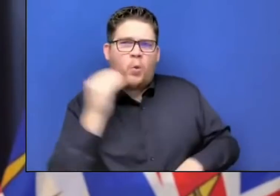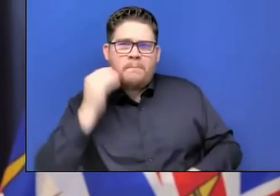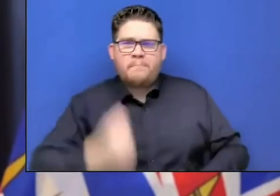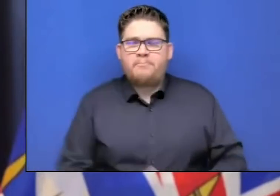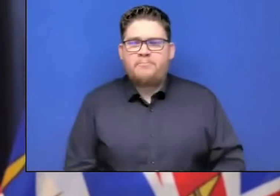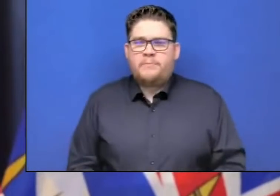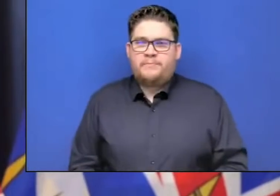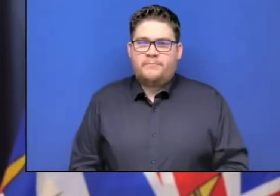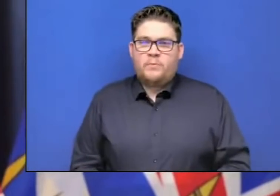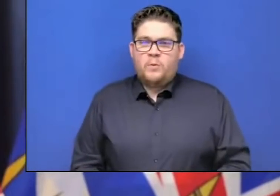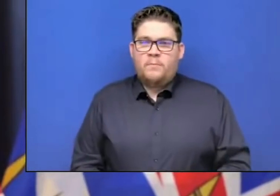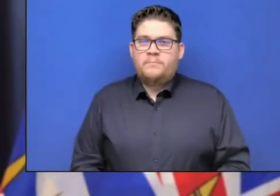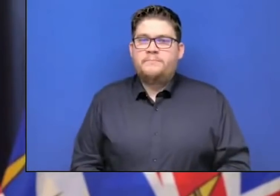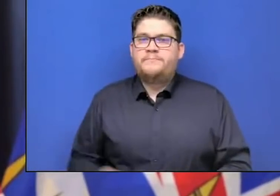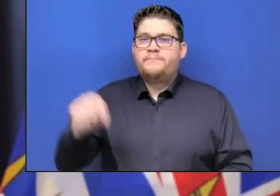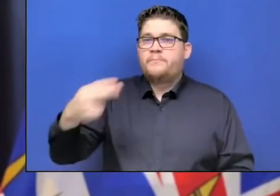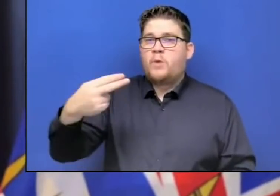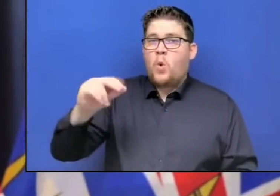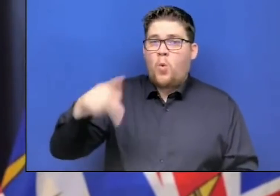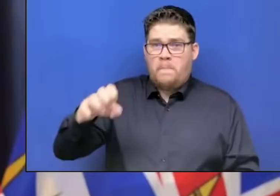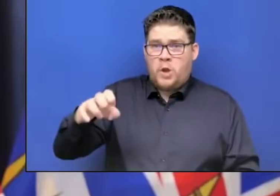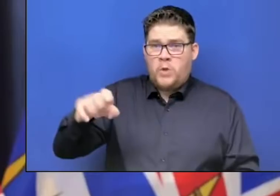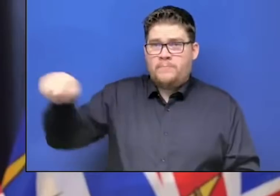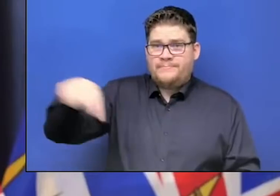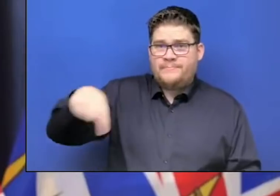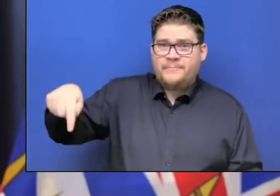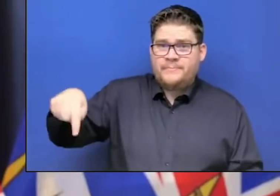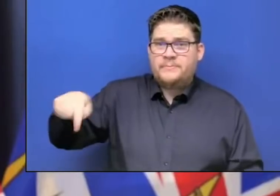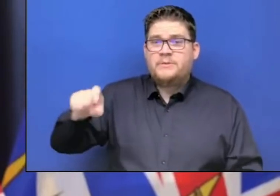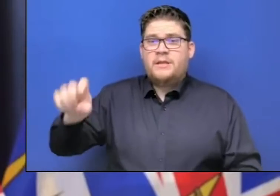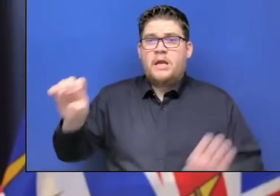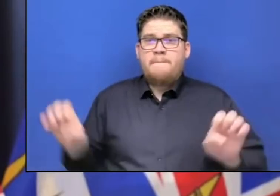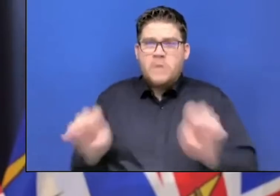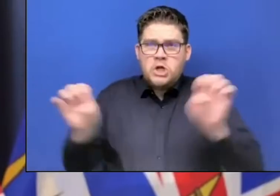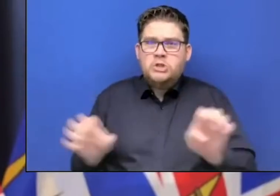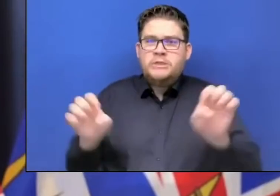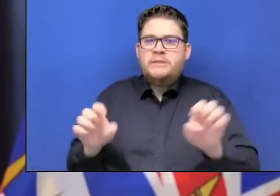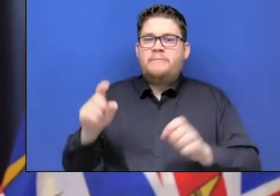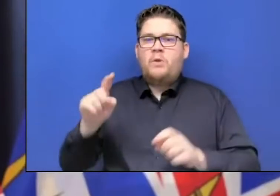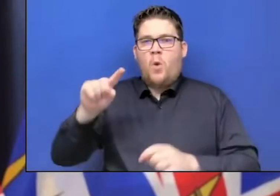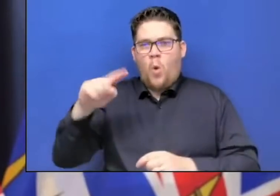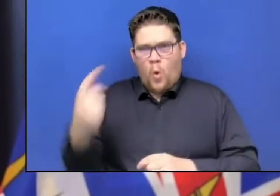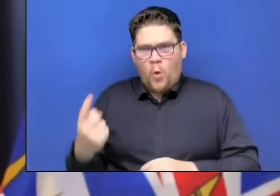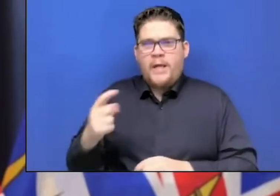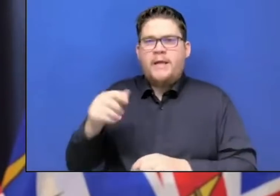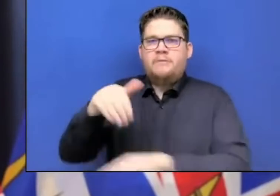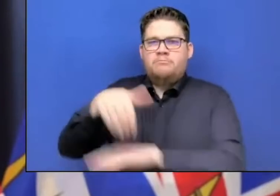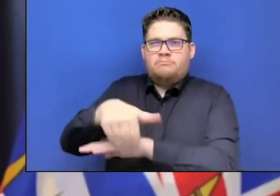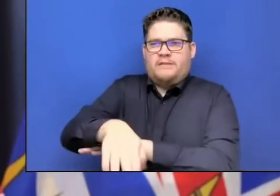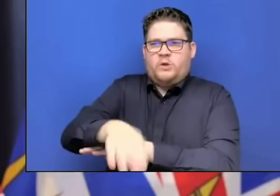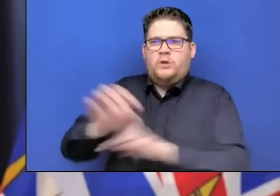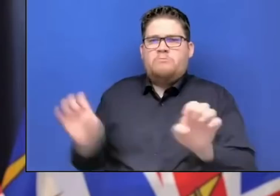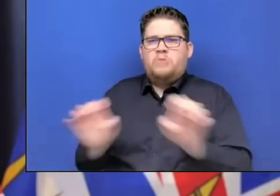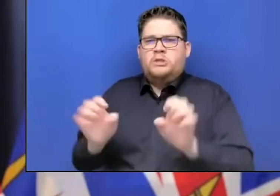Hope on Highway 7, we should have emergency vehicle access established later today, and we will notify the media and the public as